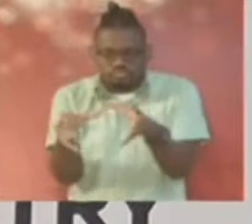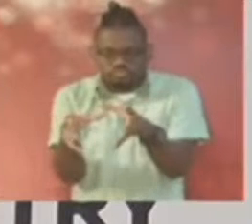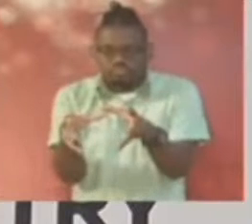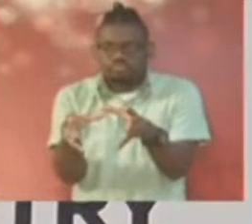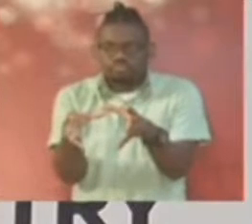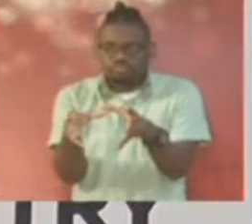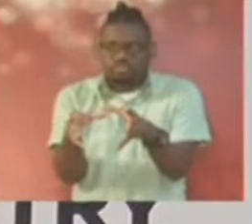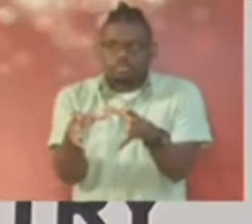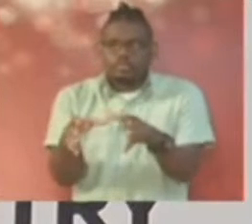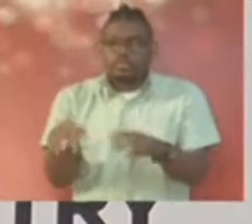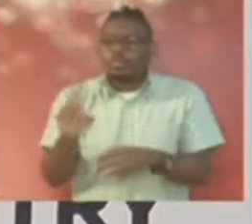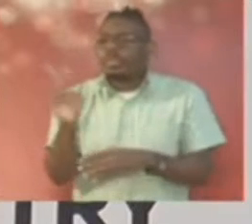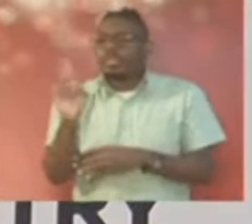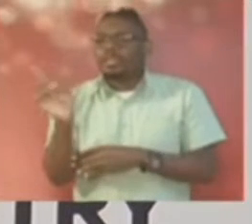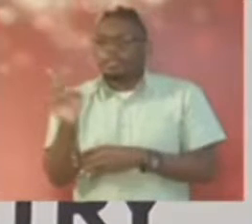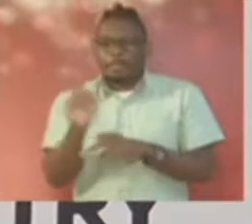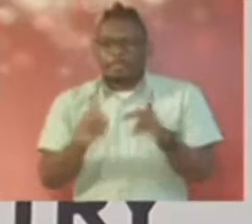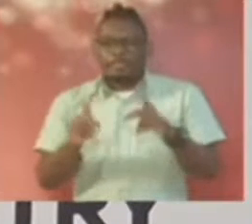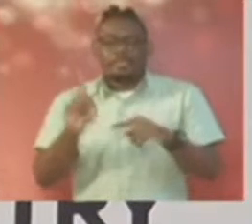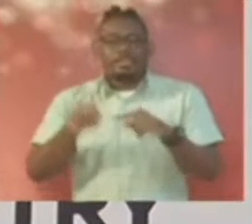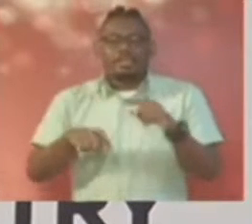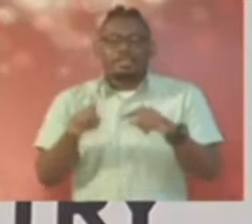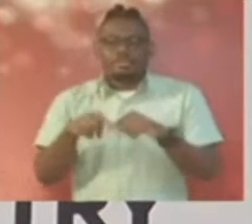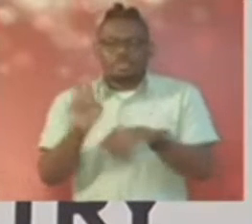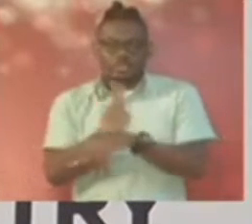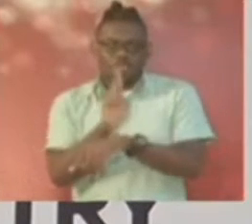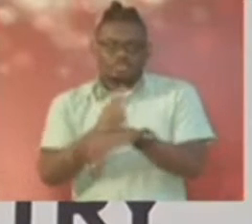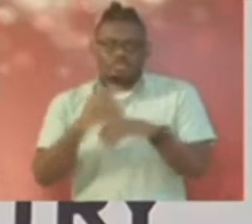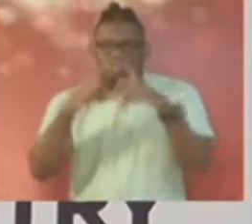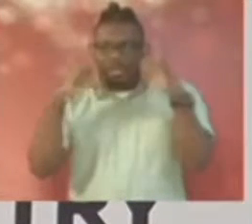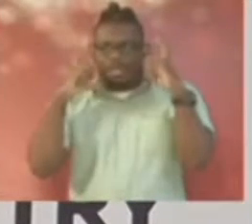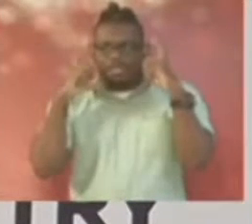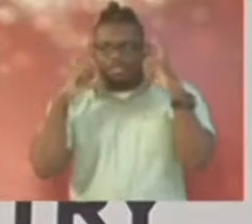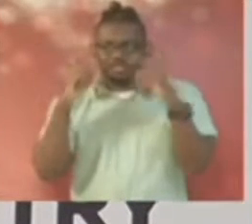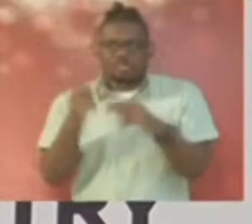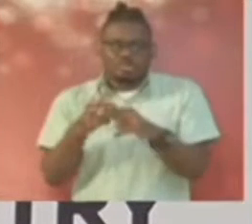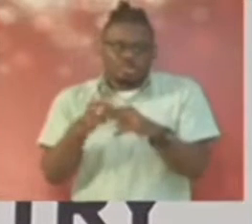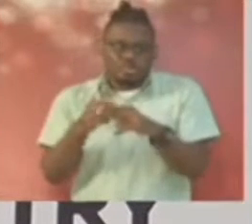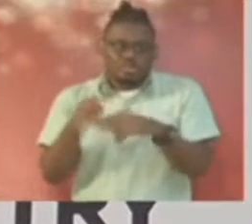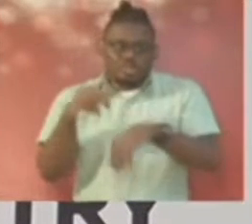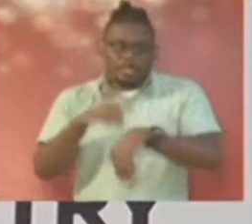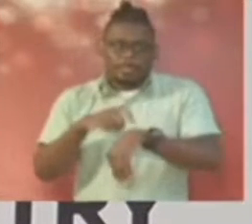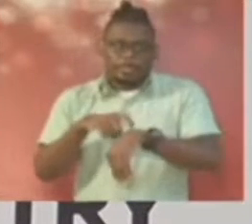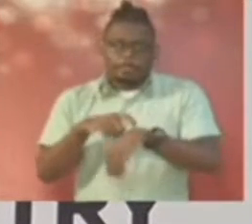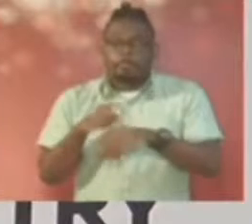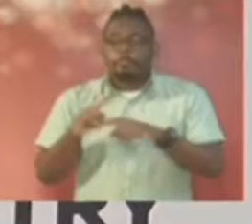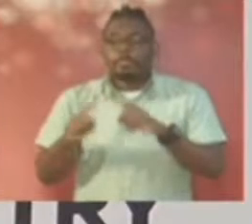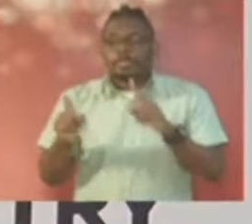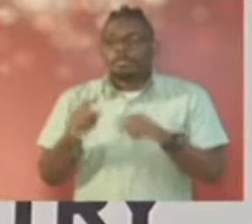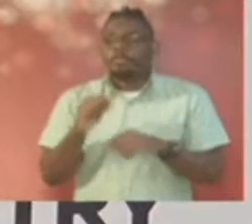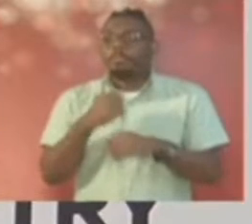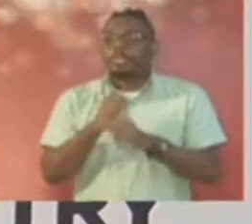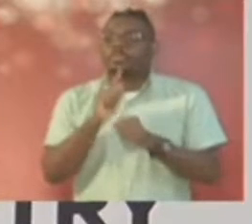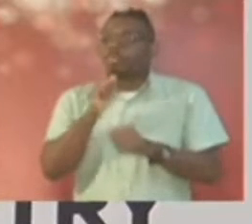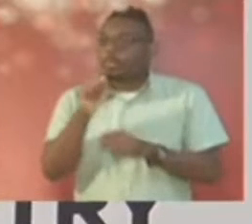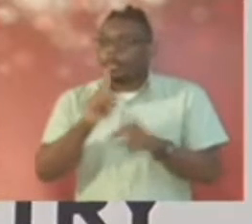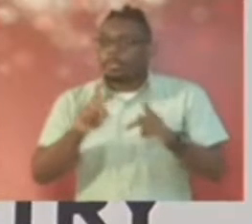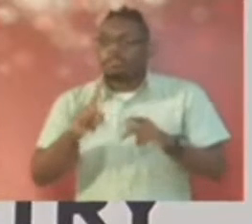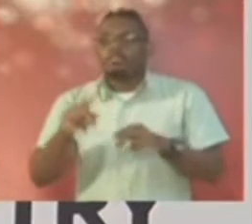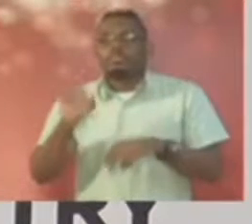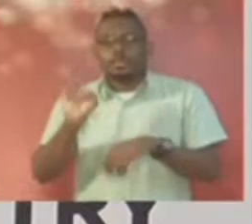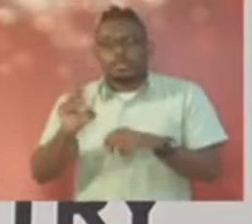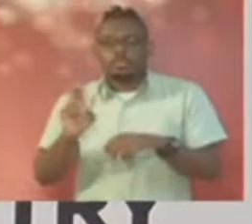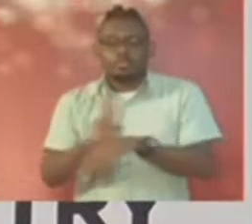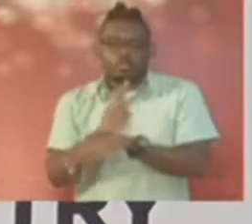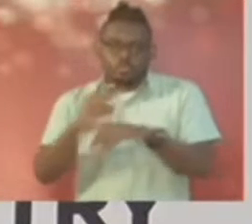mask. So we have gathering that may be occurring for limited periods of time, but we are ensuring that persons are able to wear a mask. Hence the reason, as you would